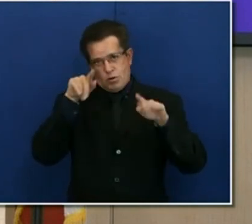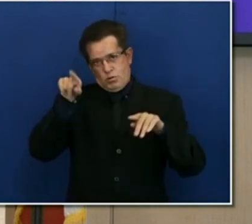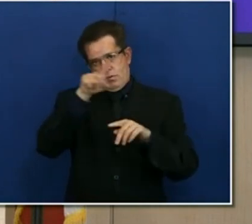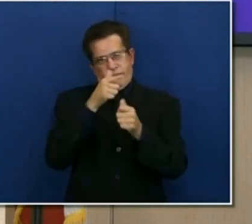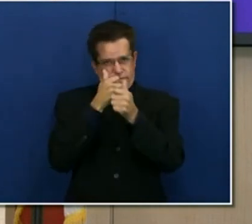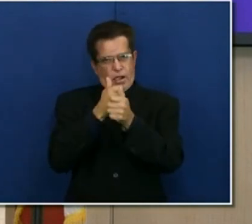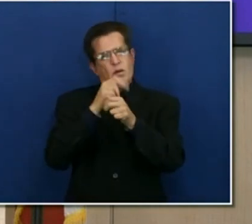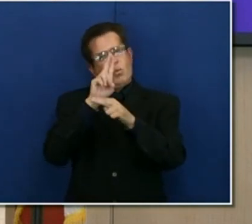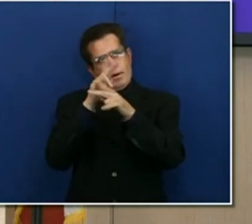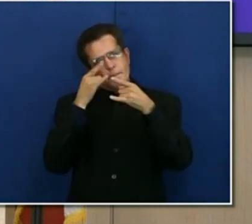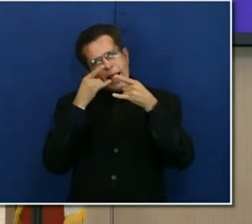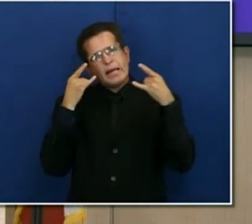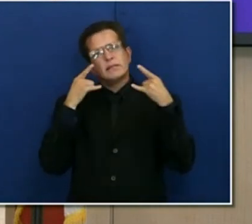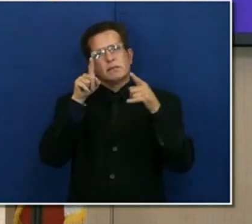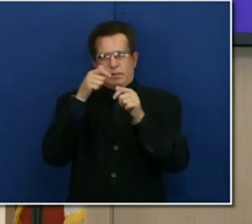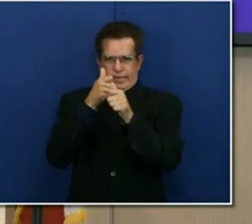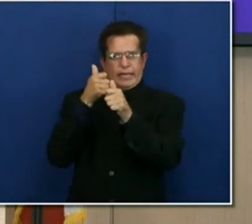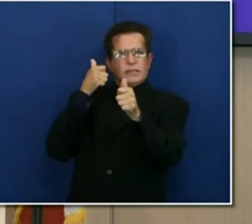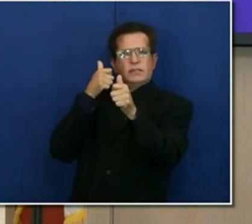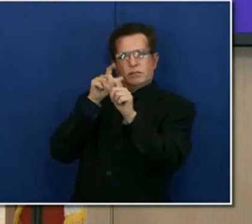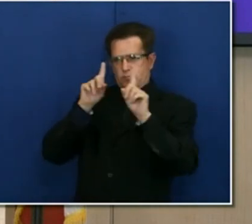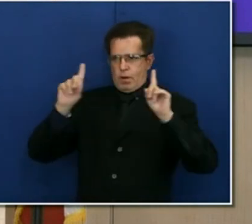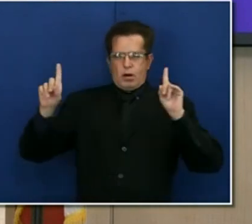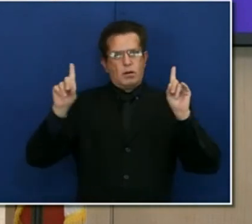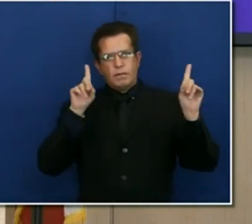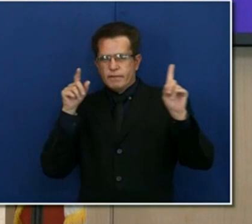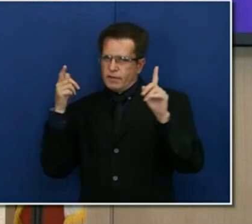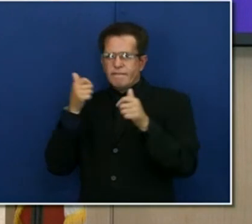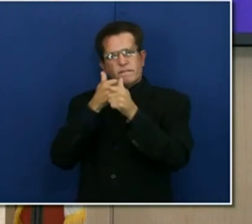their masks and social distance and do all the other things